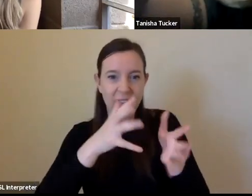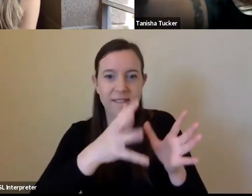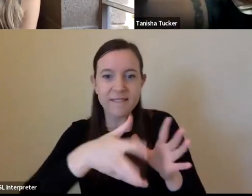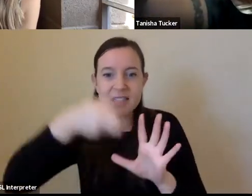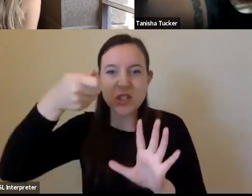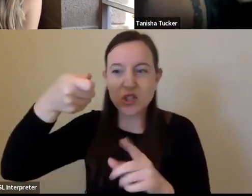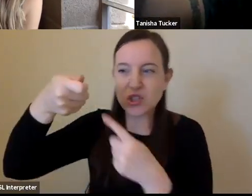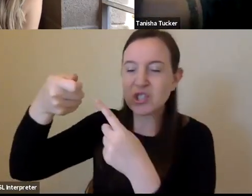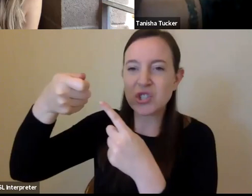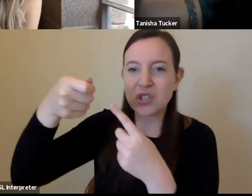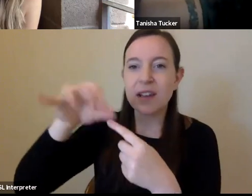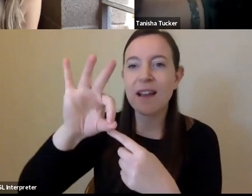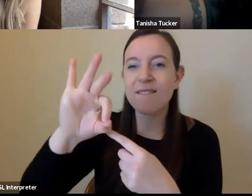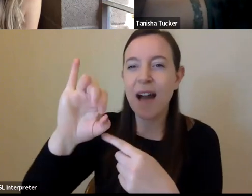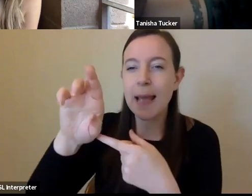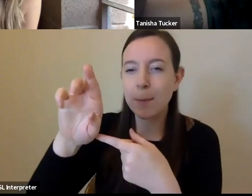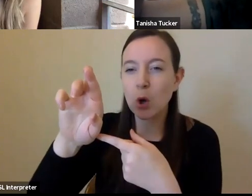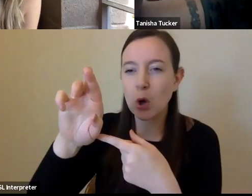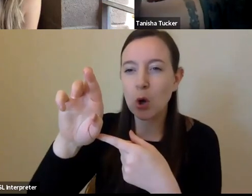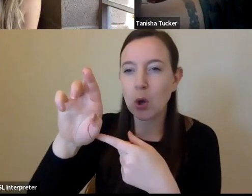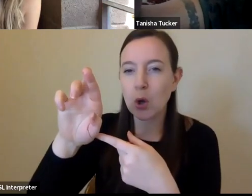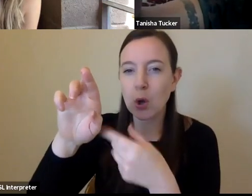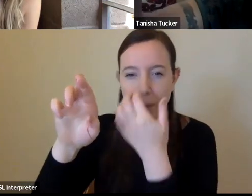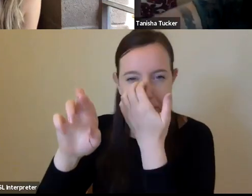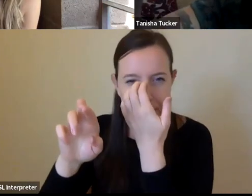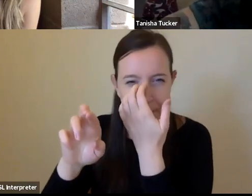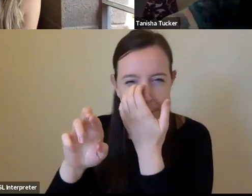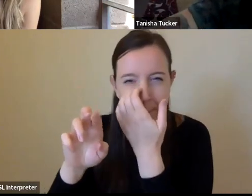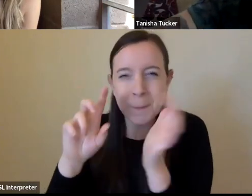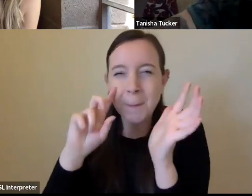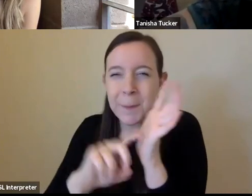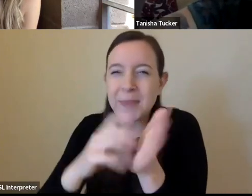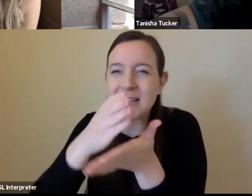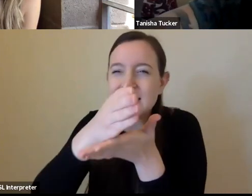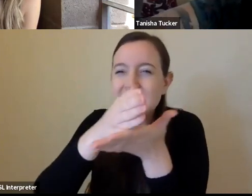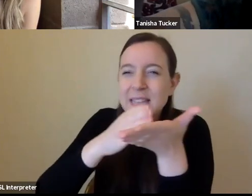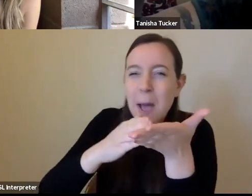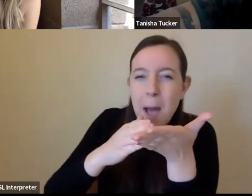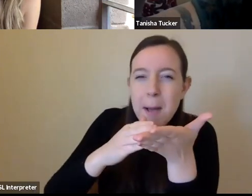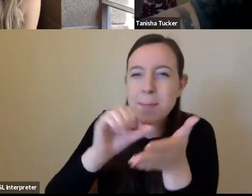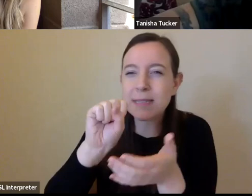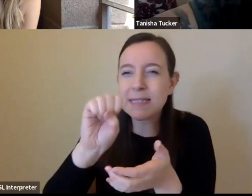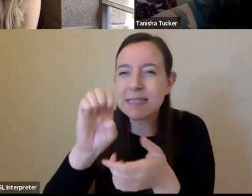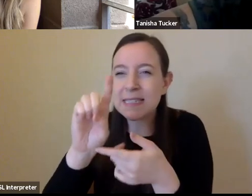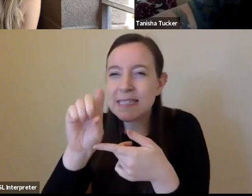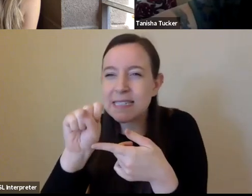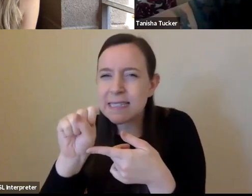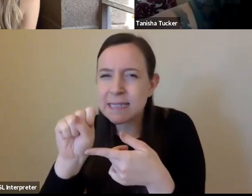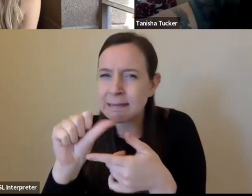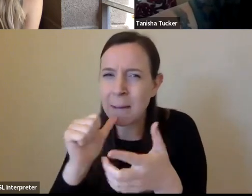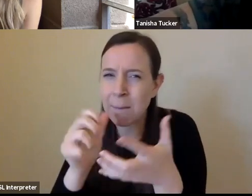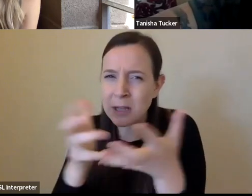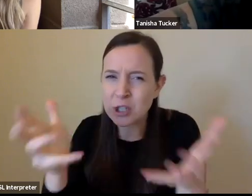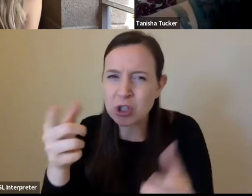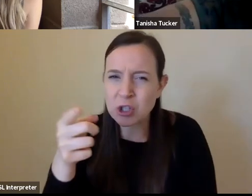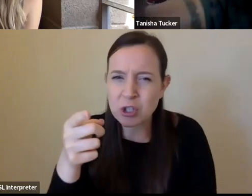And this is minus a lot of the seeds. There's still some seeds in there, but not that much.